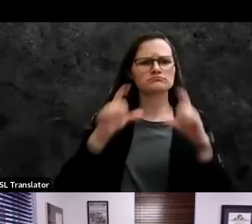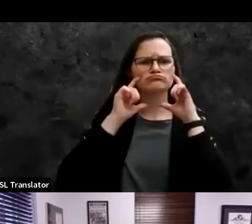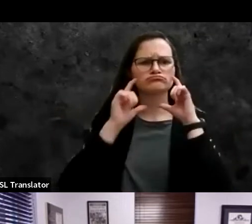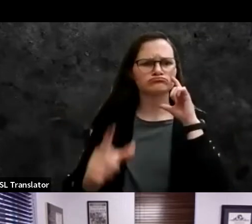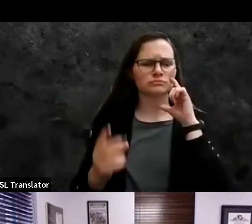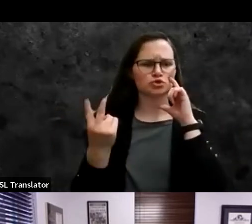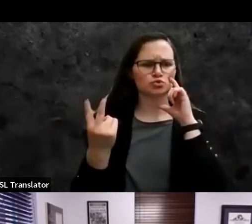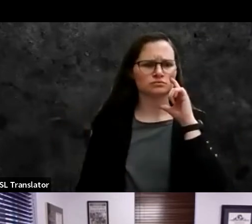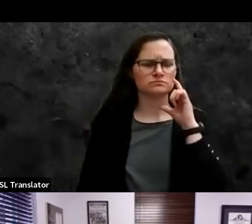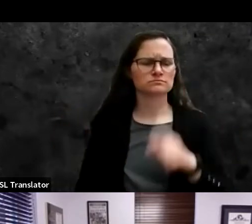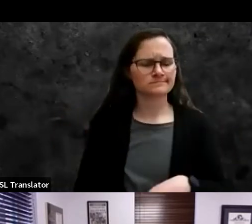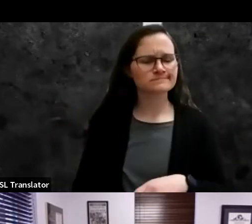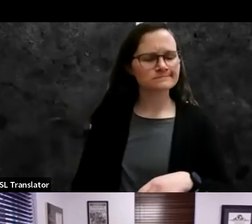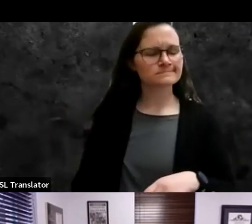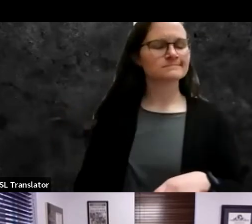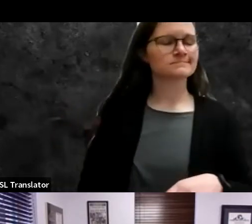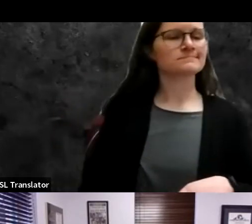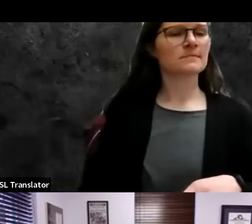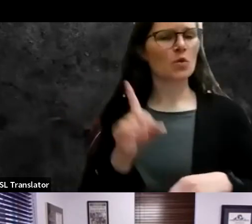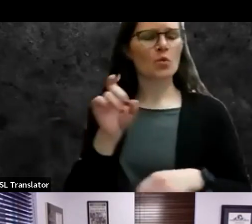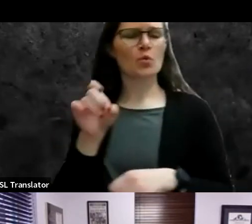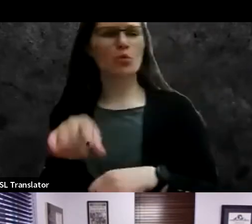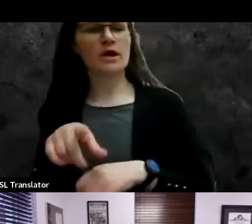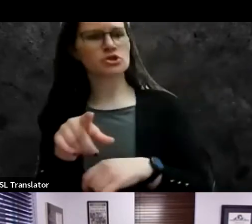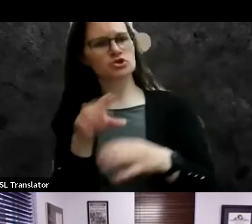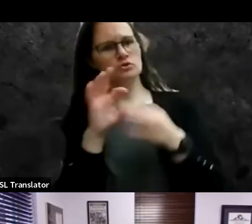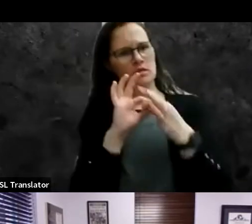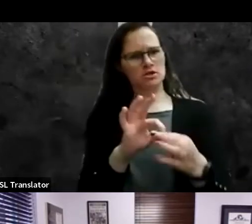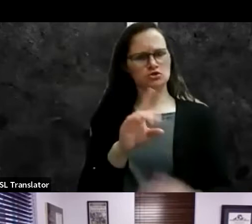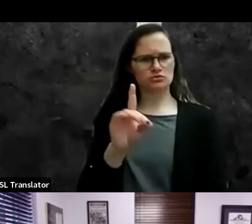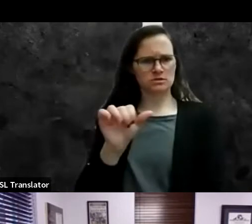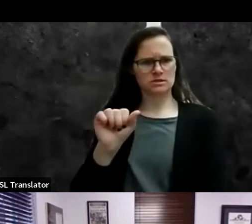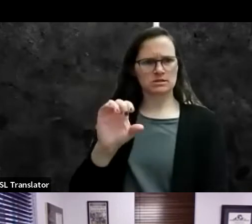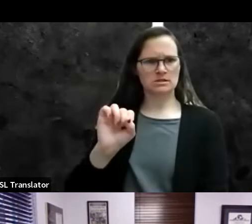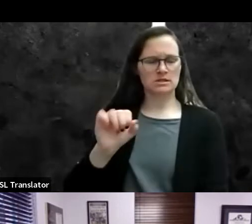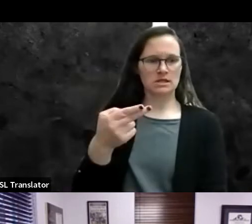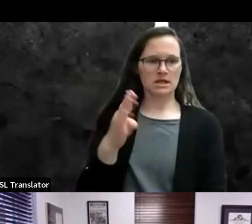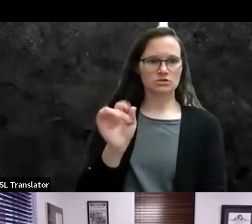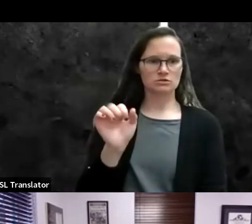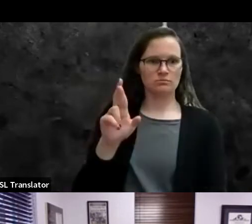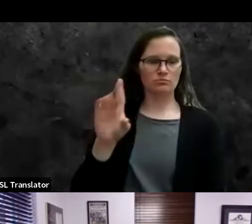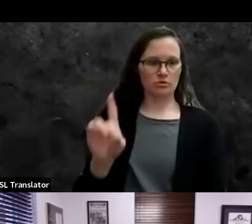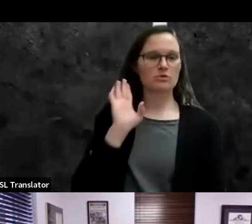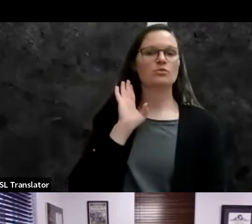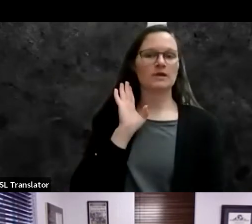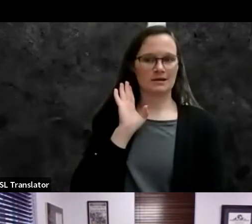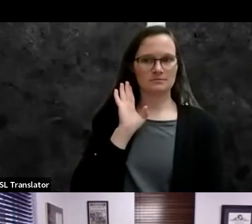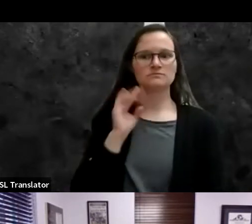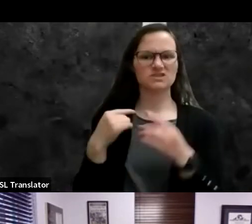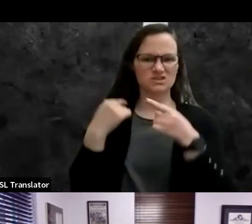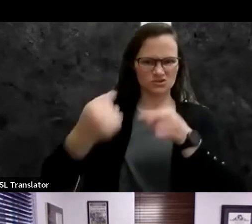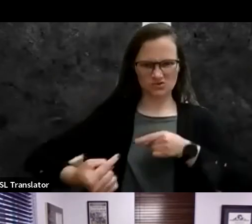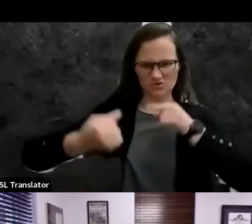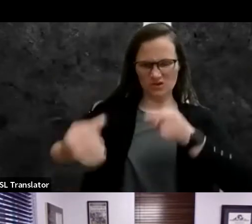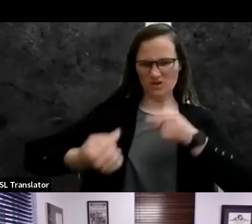Okay. There was a question about the dashboard, and I think I addressed that we had some issues with the new state reporting, and I had a hard time